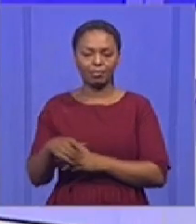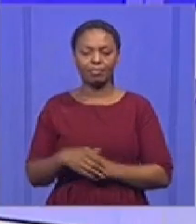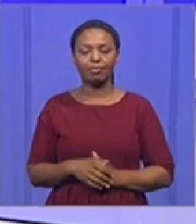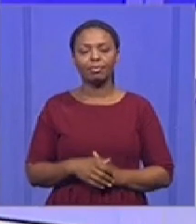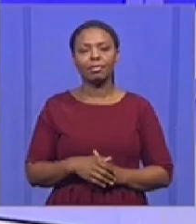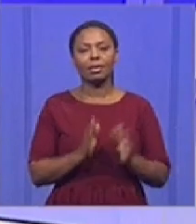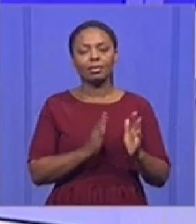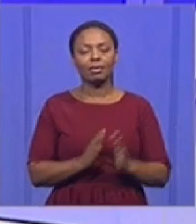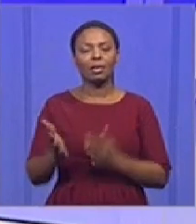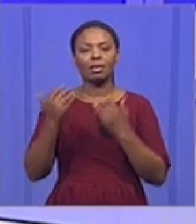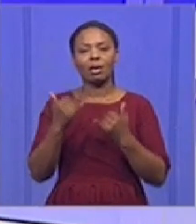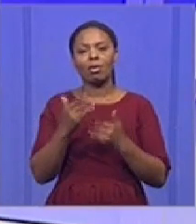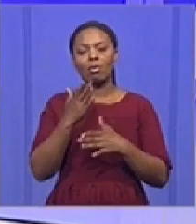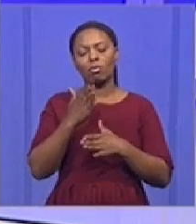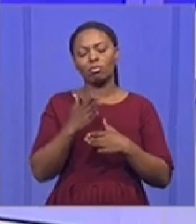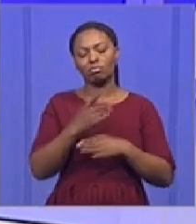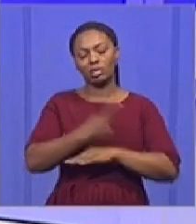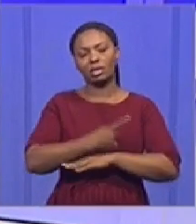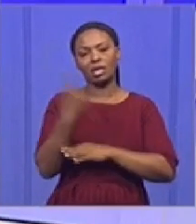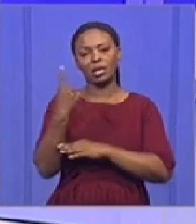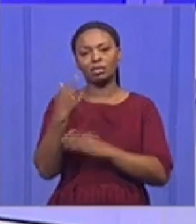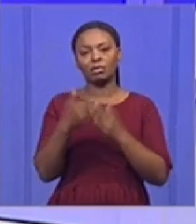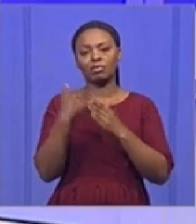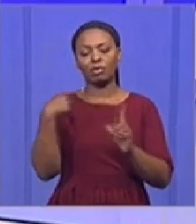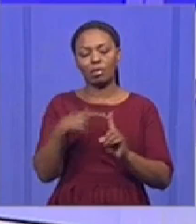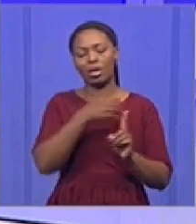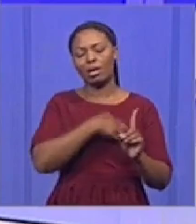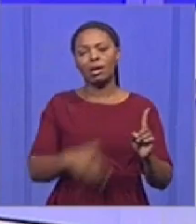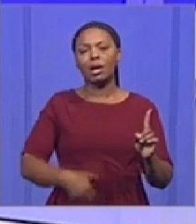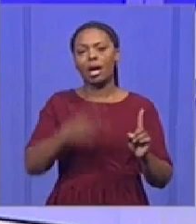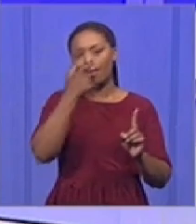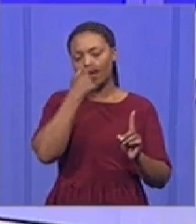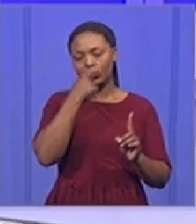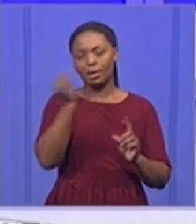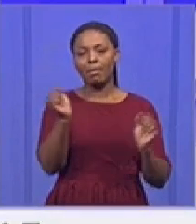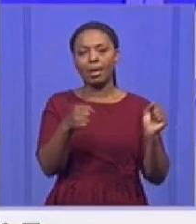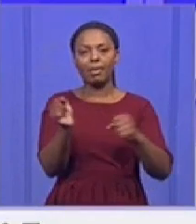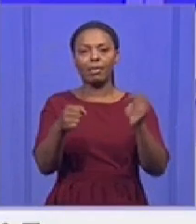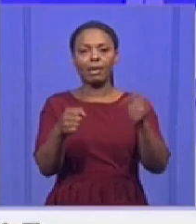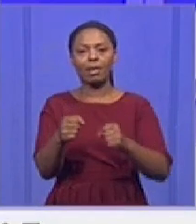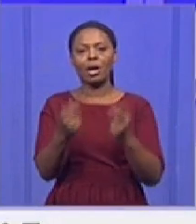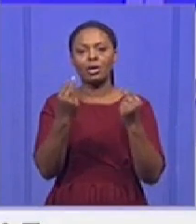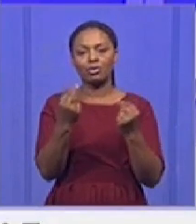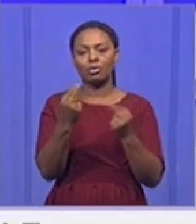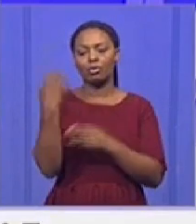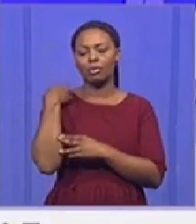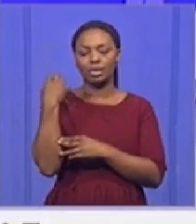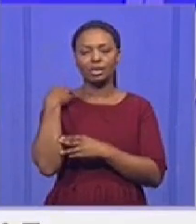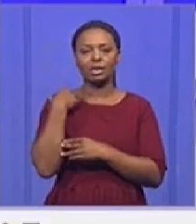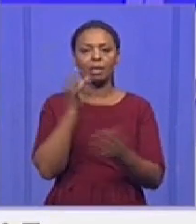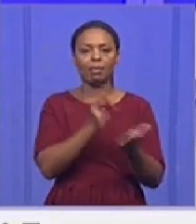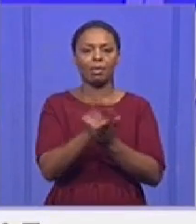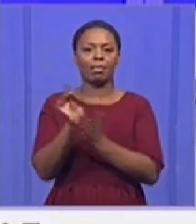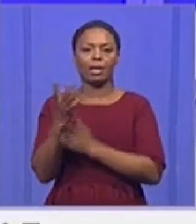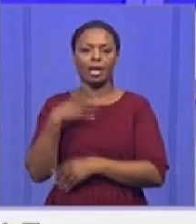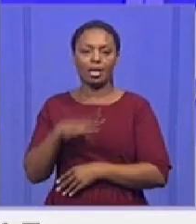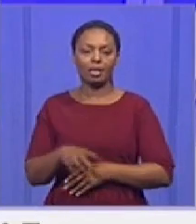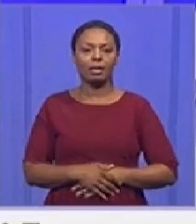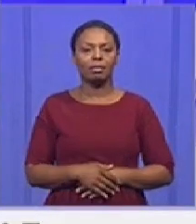Go setse malatsi a le mmalwa fela pele moporesidente Cyril Ramaphosa a thapa kabinete e ntšhwa. Seno ke go ya ka sebueledi